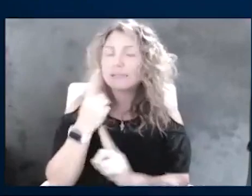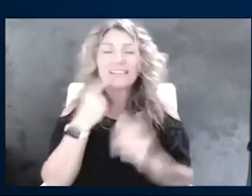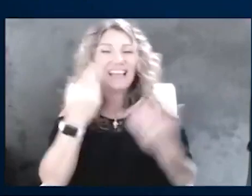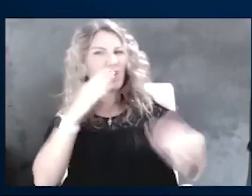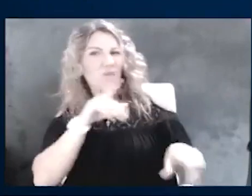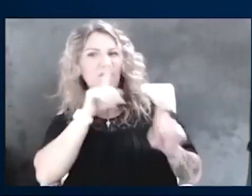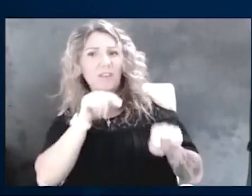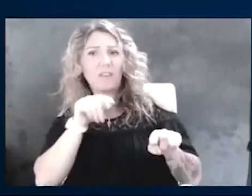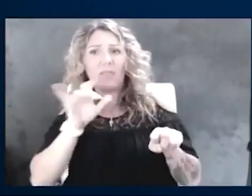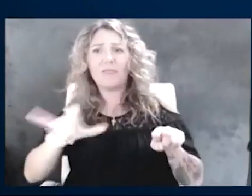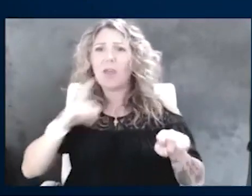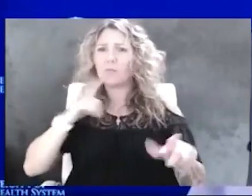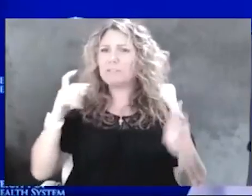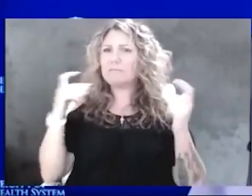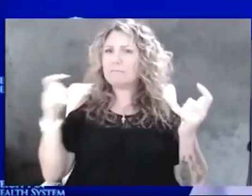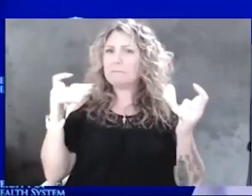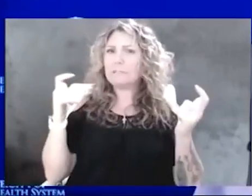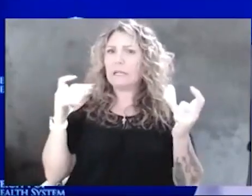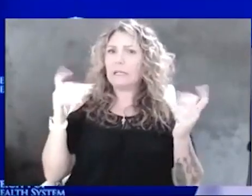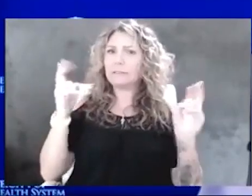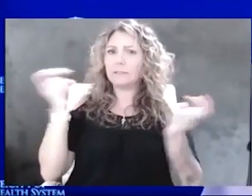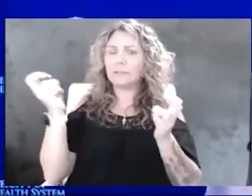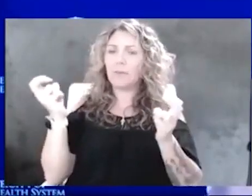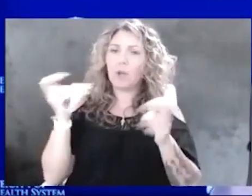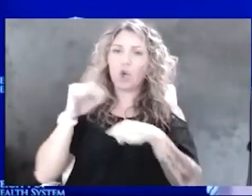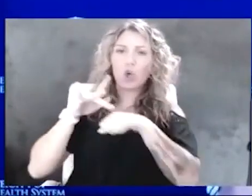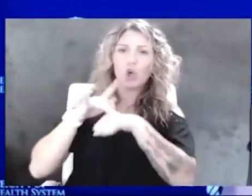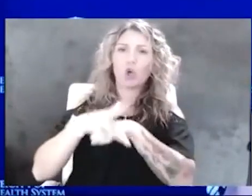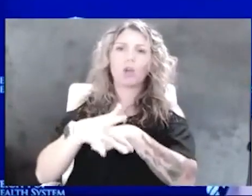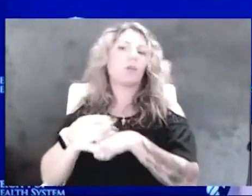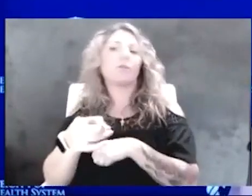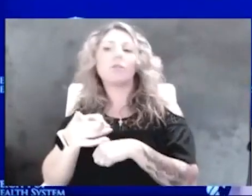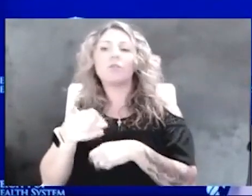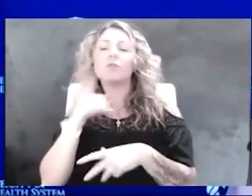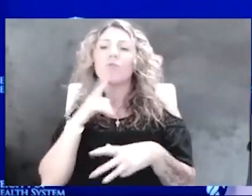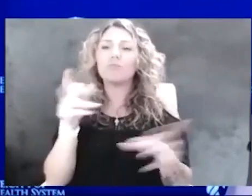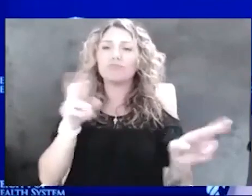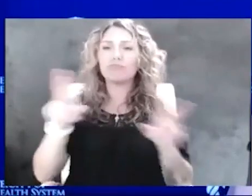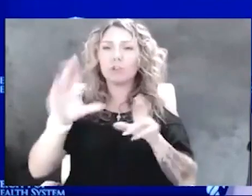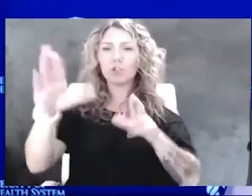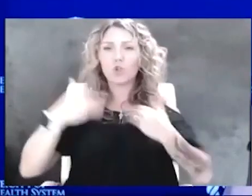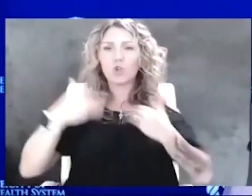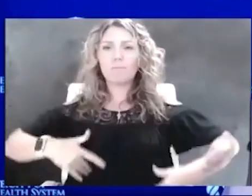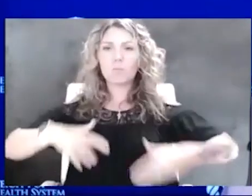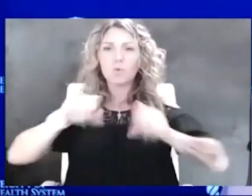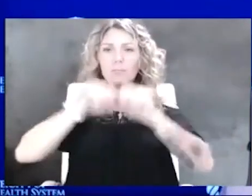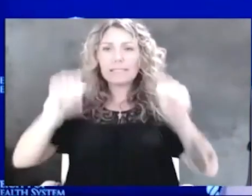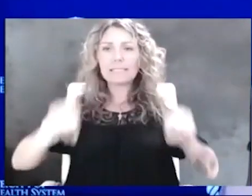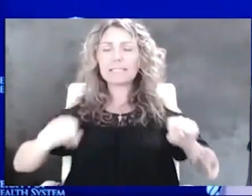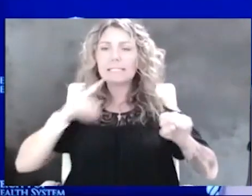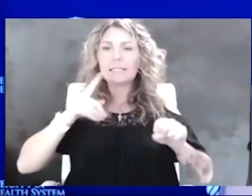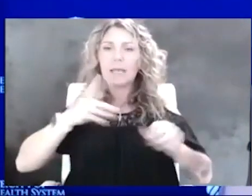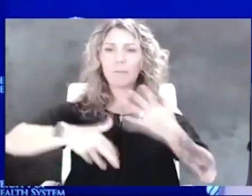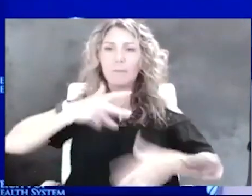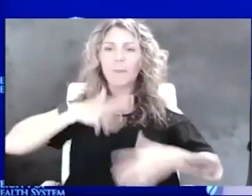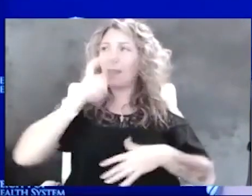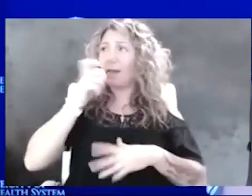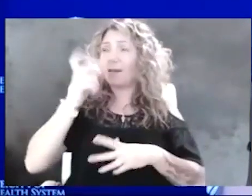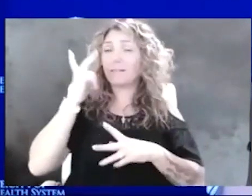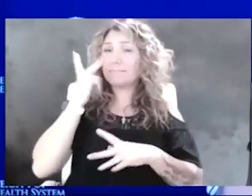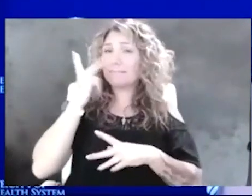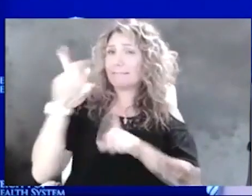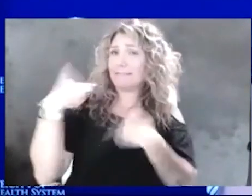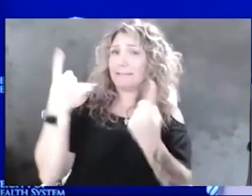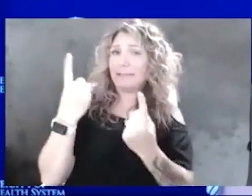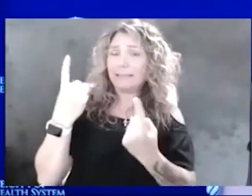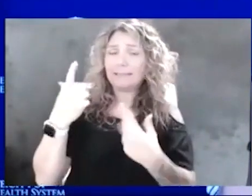early on, thinking that you are priming your immune system. I haven't seen anything since that time, so I really believe that it has kind